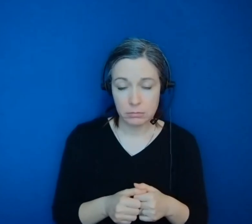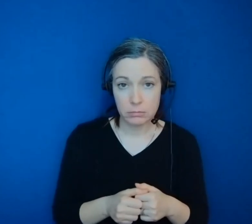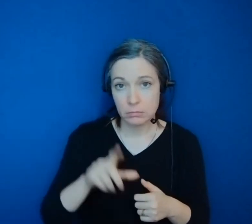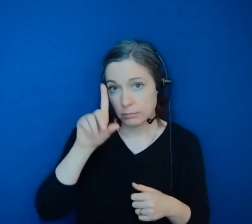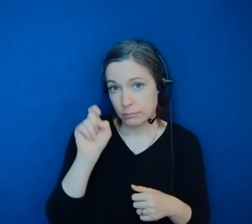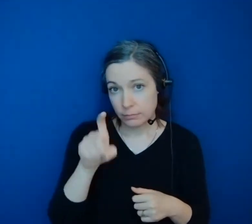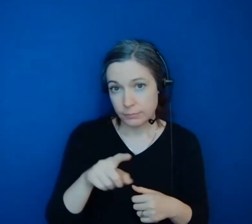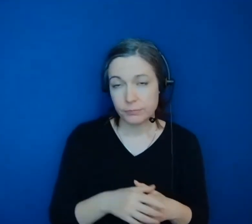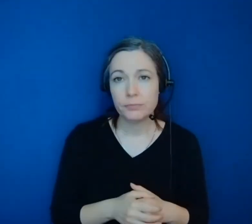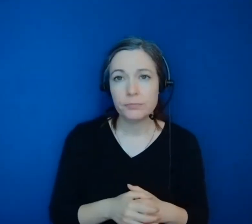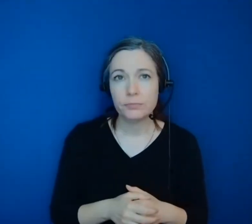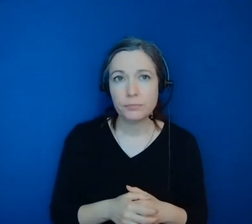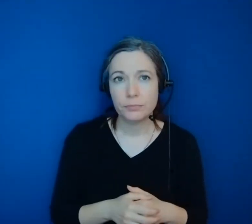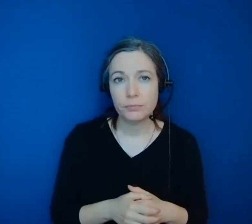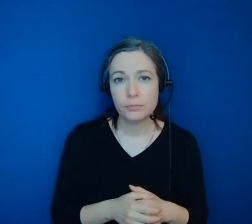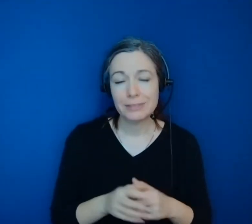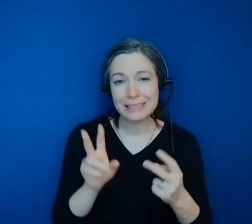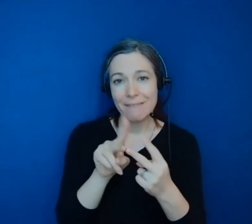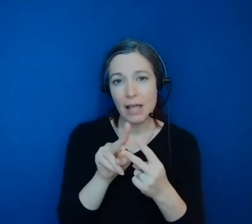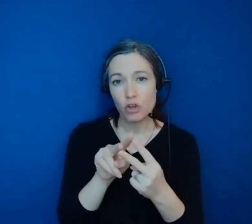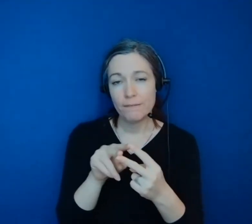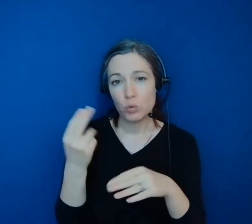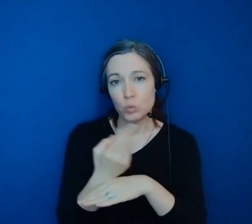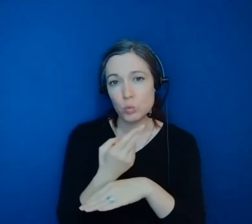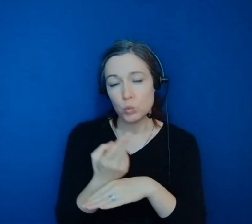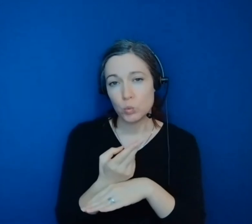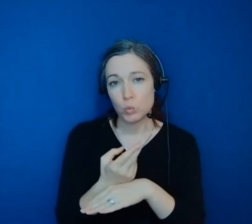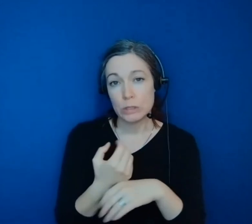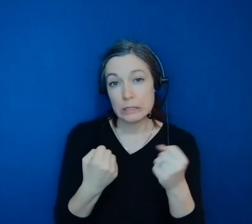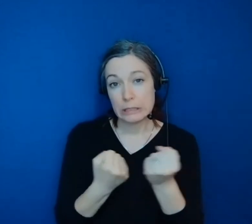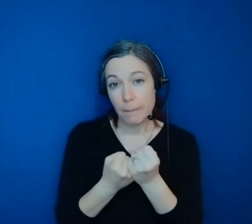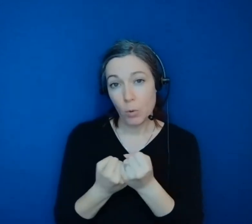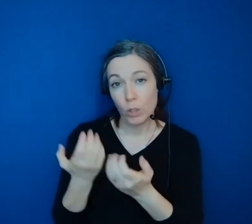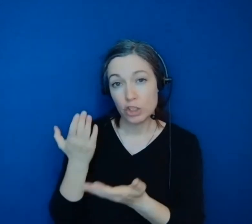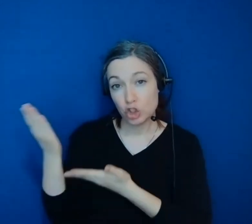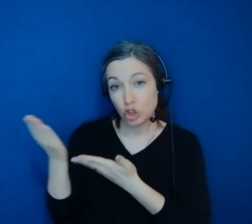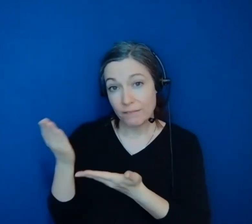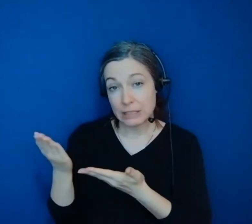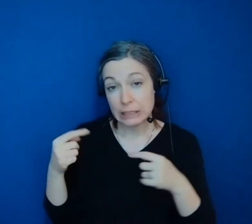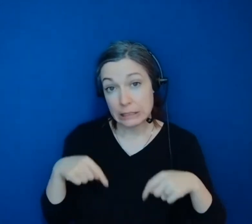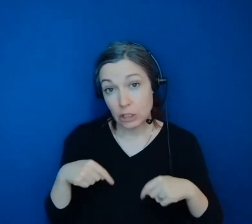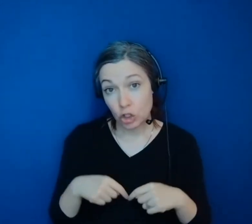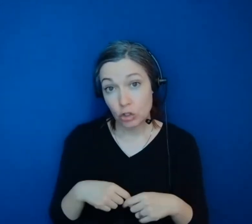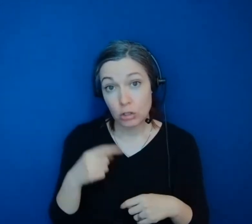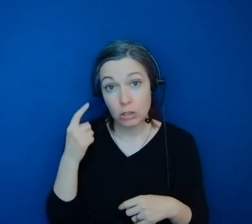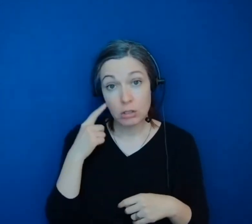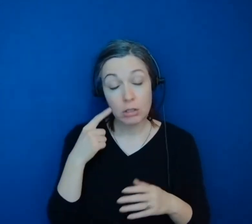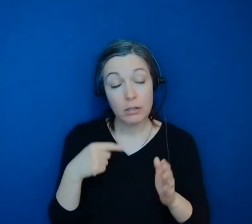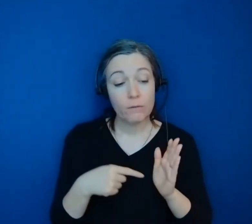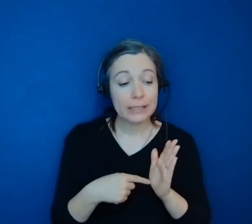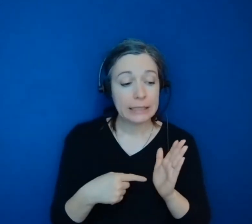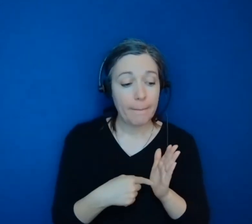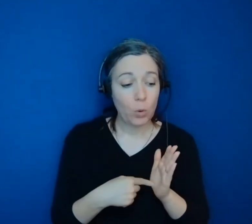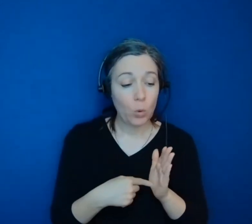question. Have either of you guys utilize any support services that are offered on campus. So I had given some examples